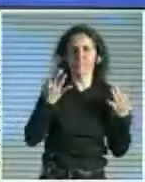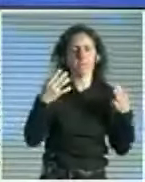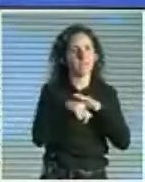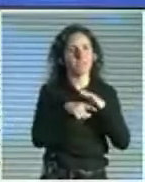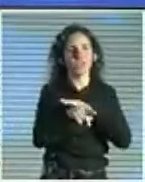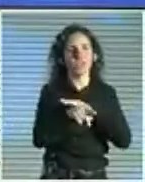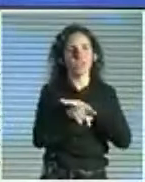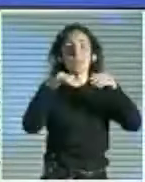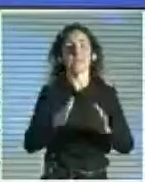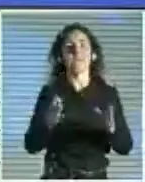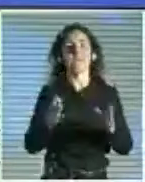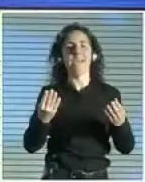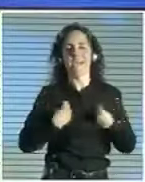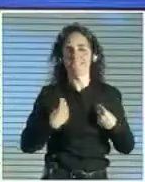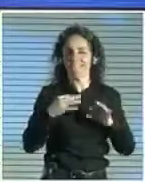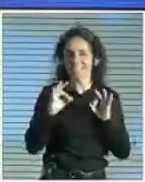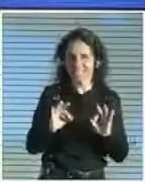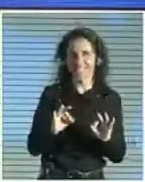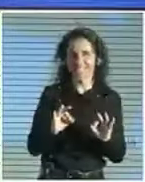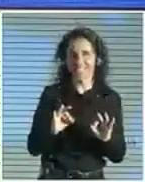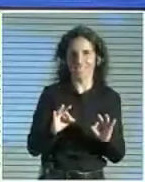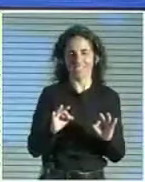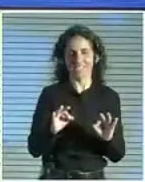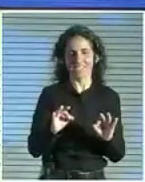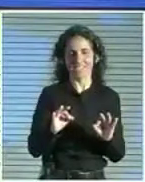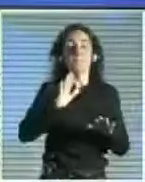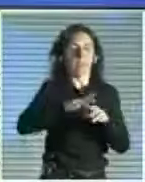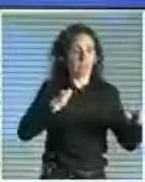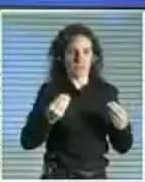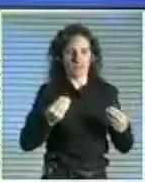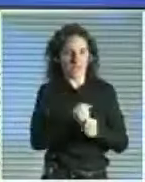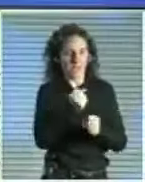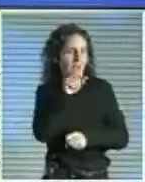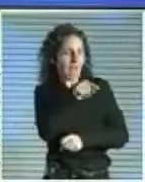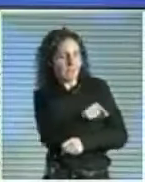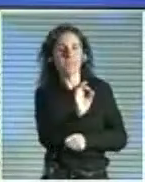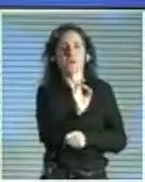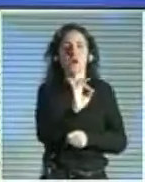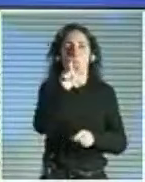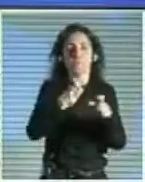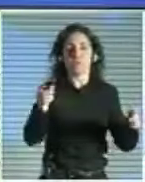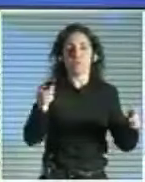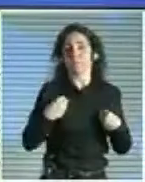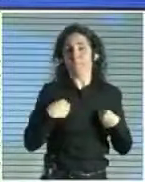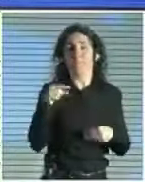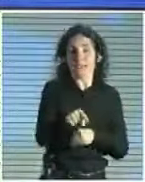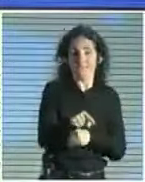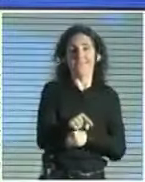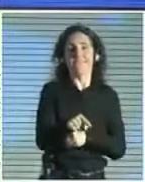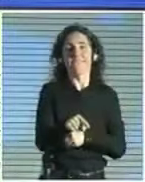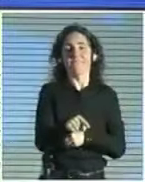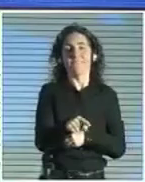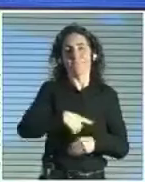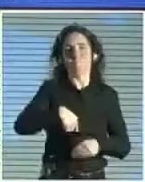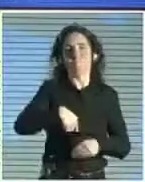cars, ski schools, and so on. The guests, for sure, the most important, because if they are not there, we cannot make business anymore, and the